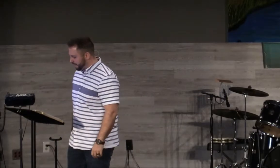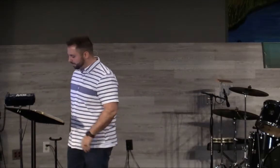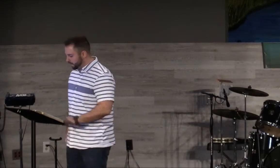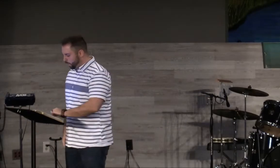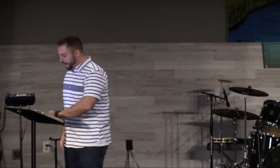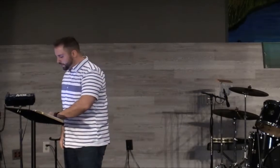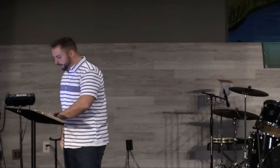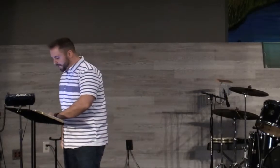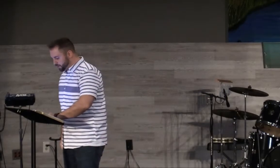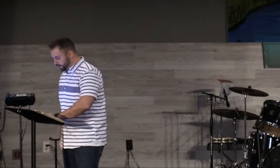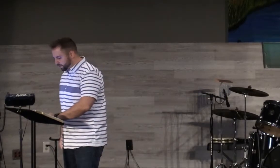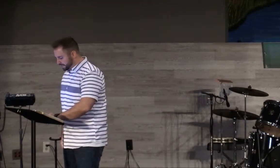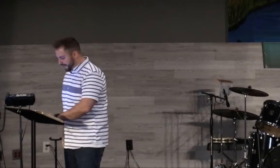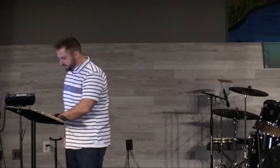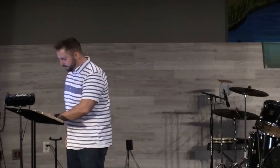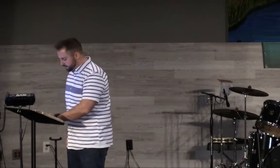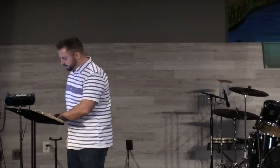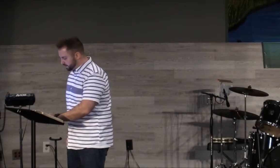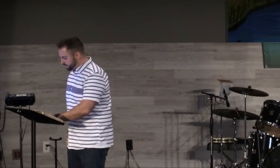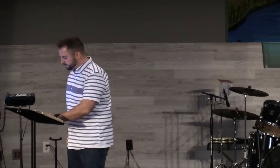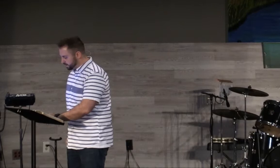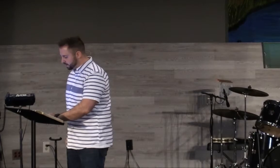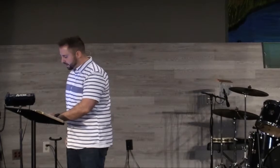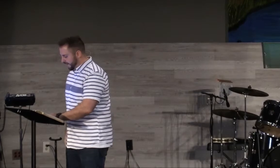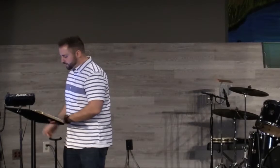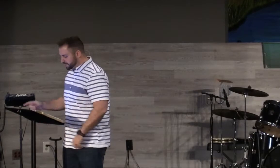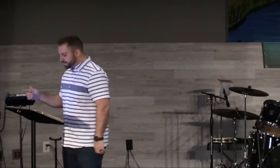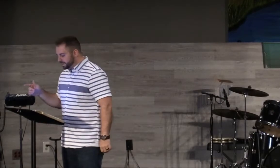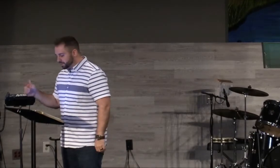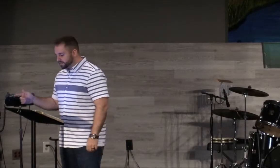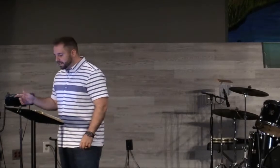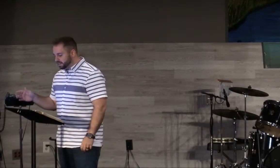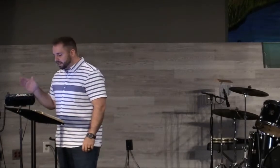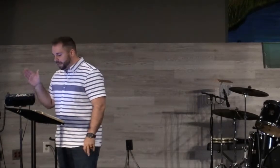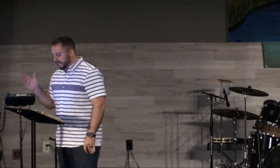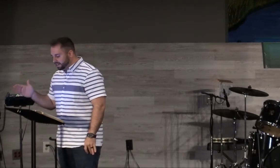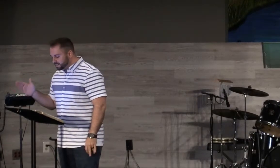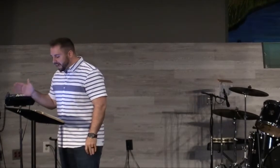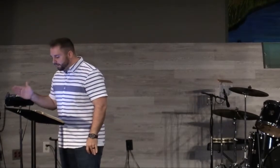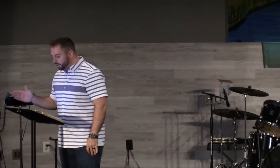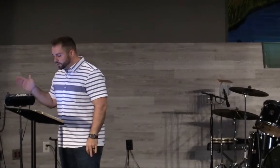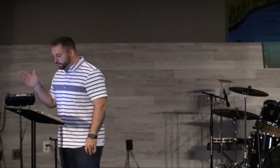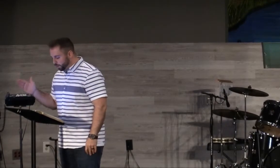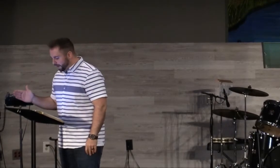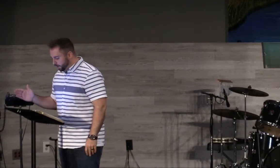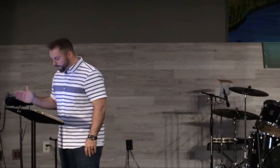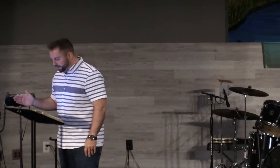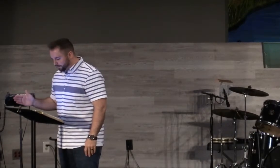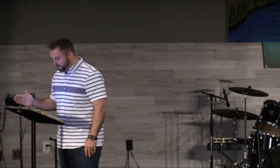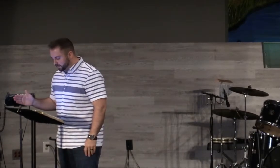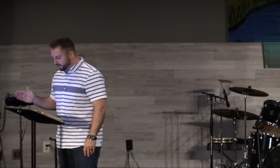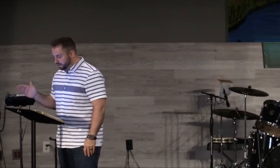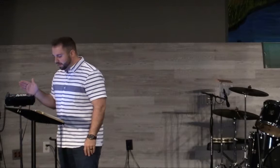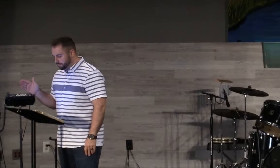disciples, saying, 'Why do you eat and drink with the tax collectors and sinners?' And Jesus answered and said unto them, 'It is not those who are well who